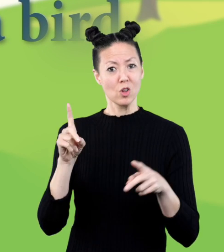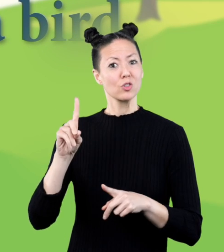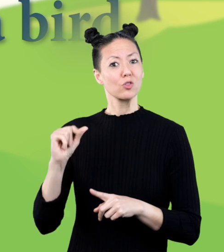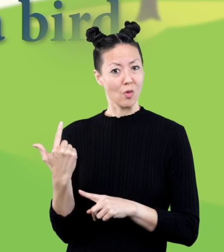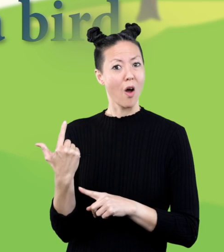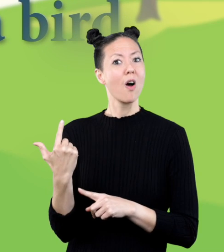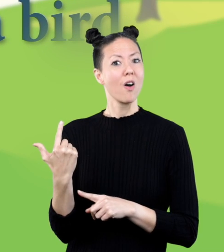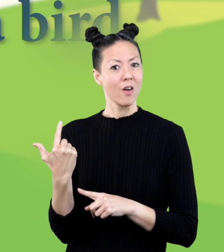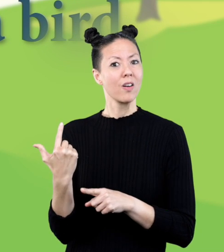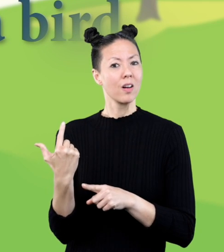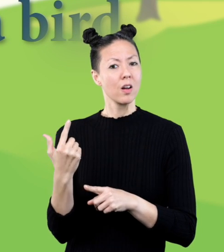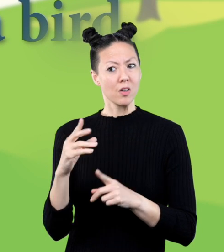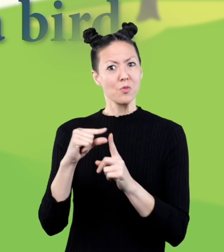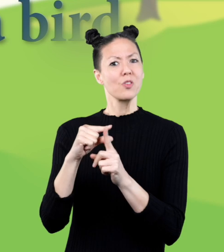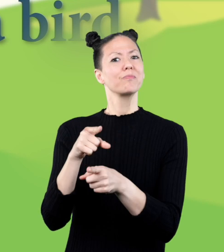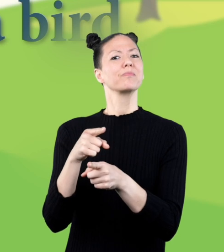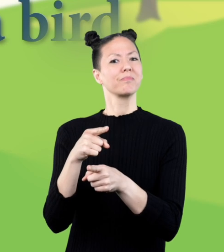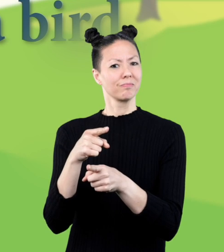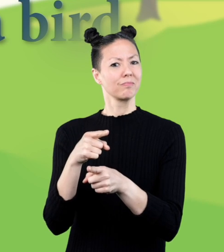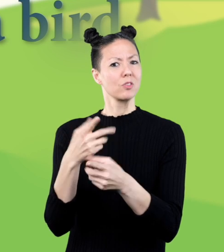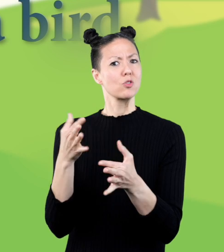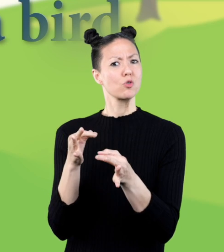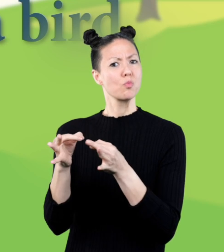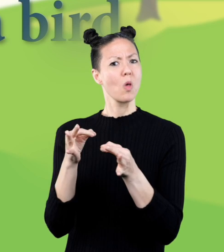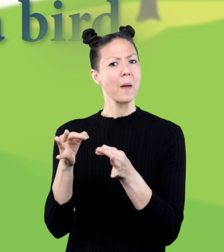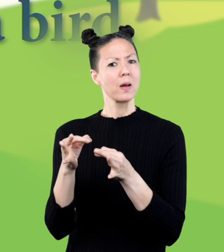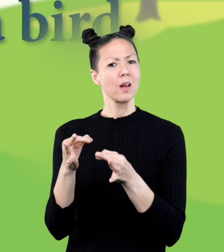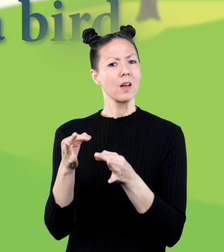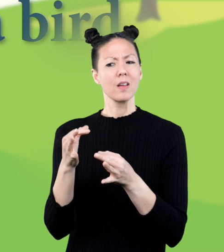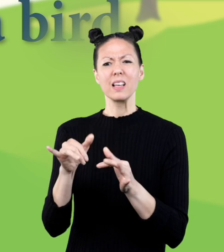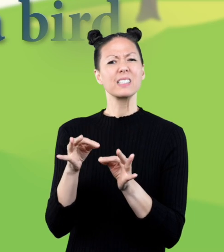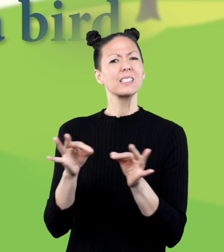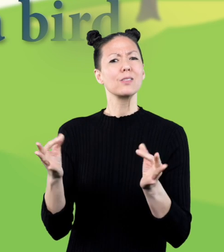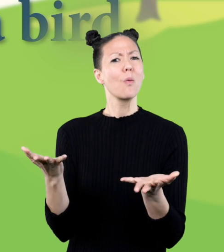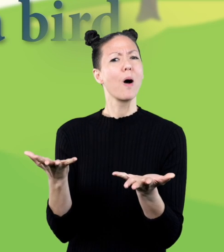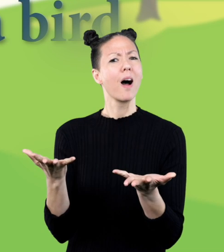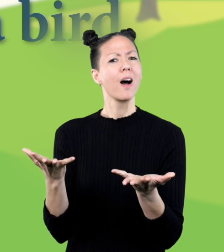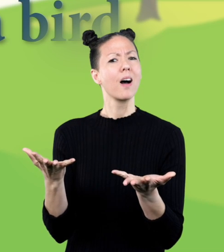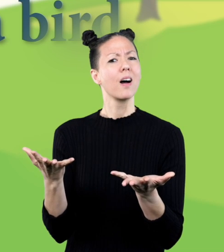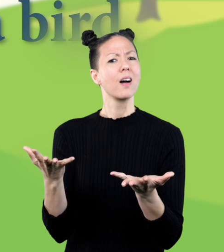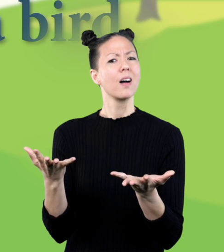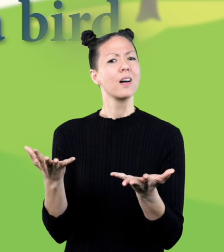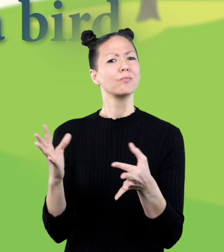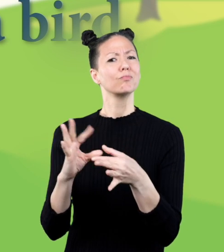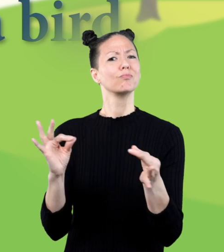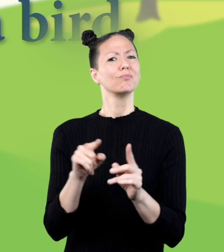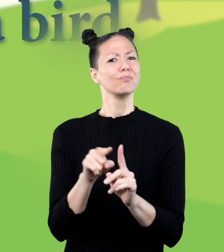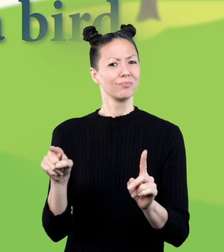the word dog? Or does it use a word to describe the dog in the sentence?